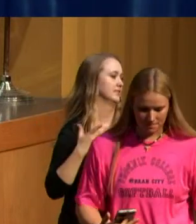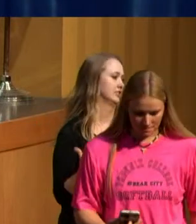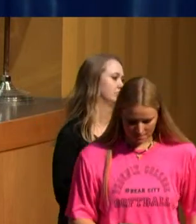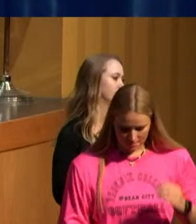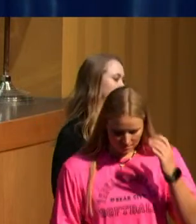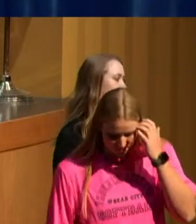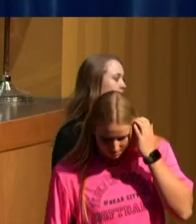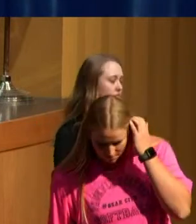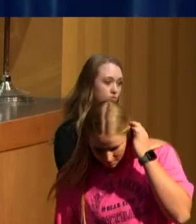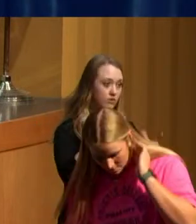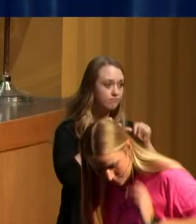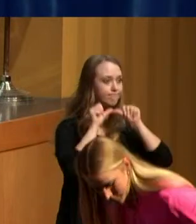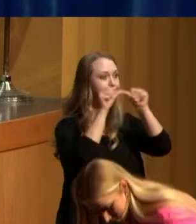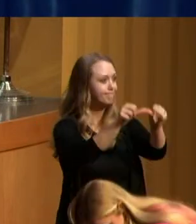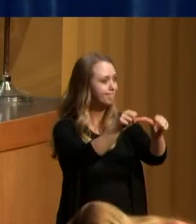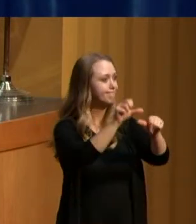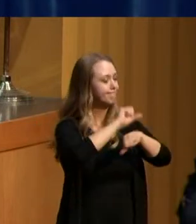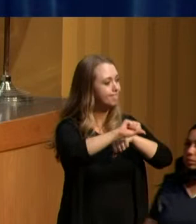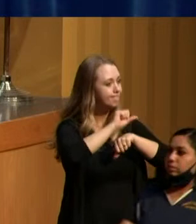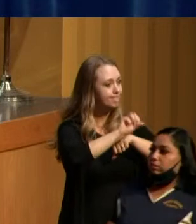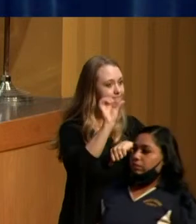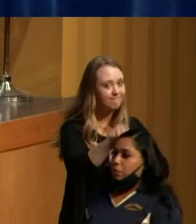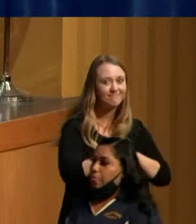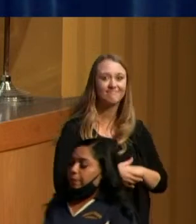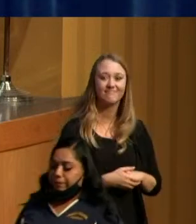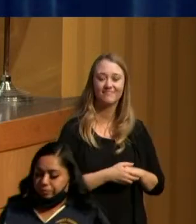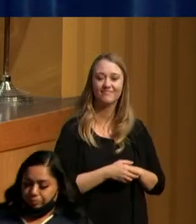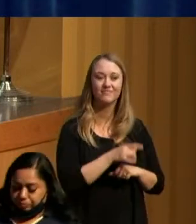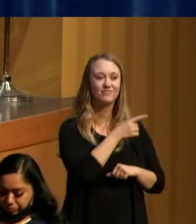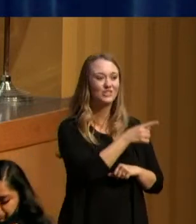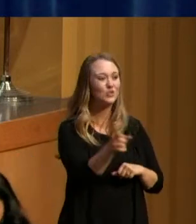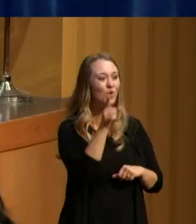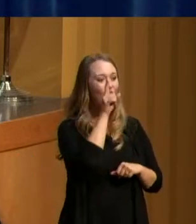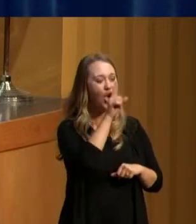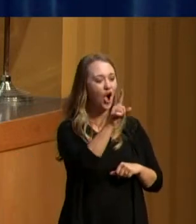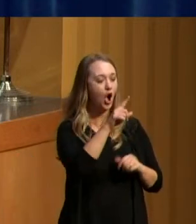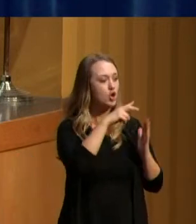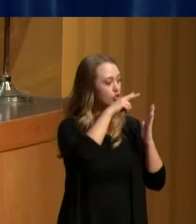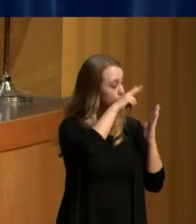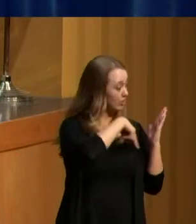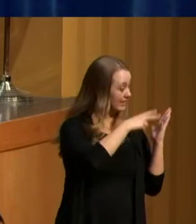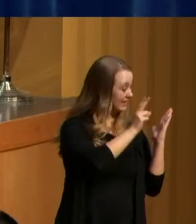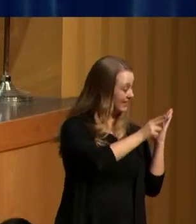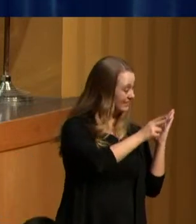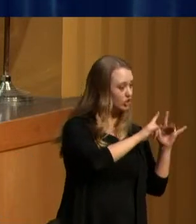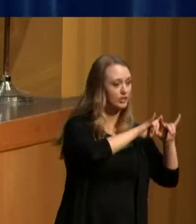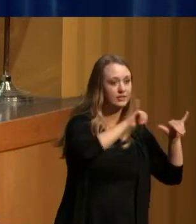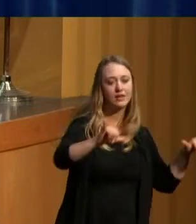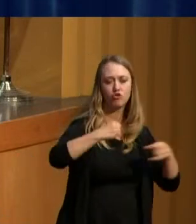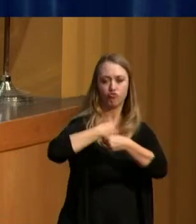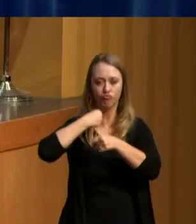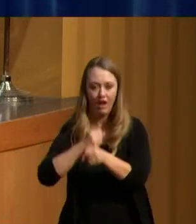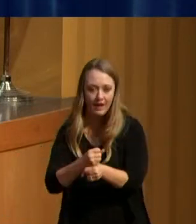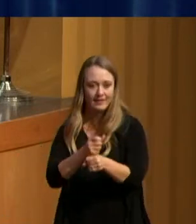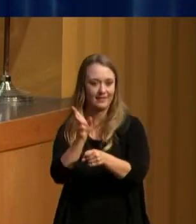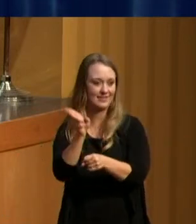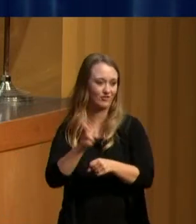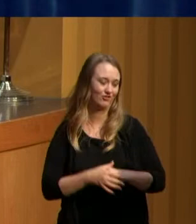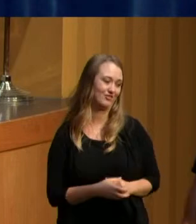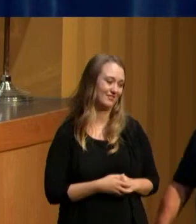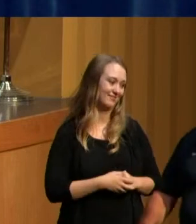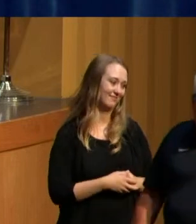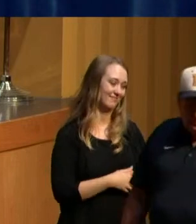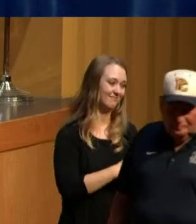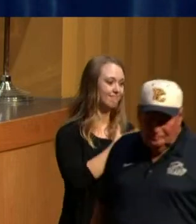do that. You are reading history and creating it all at the same breath. So thank